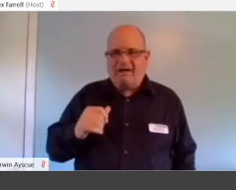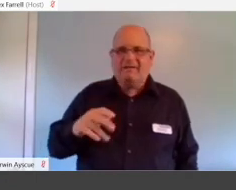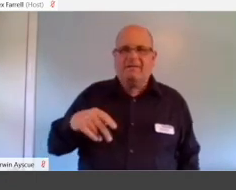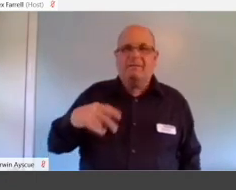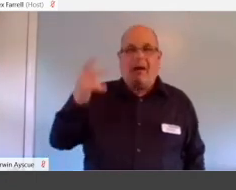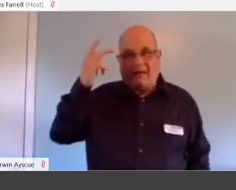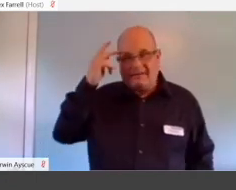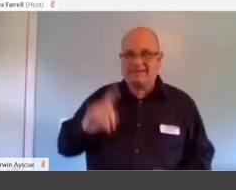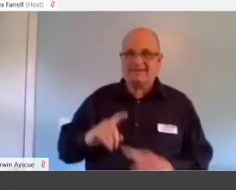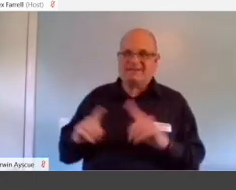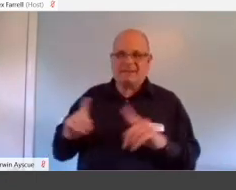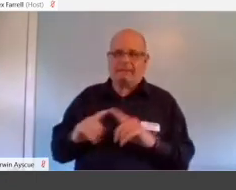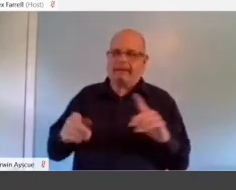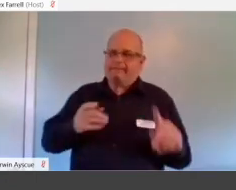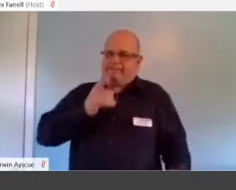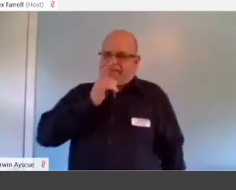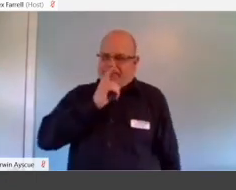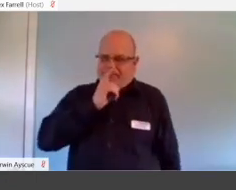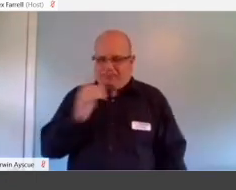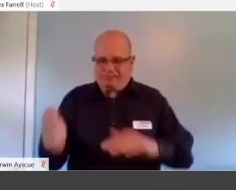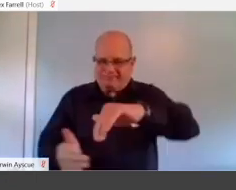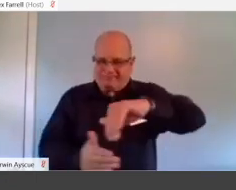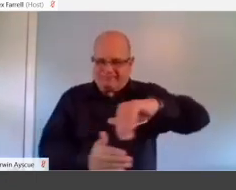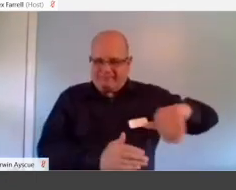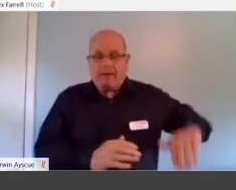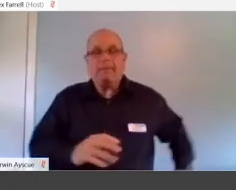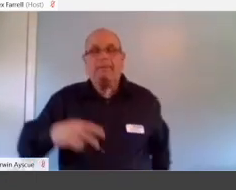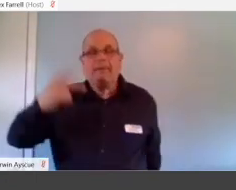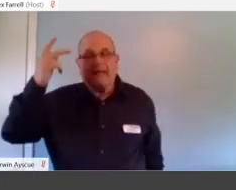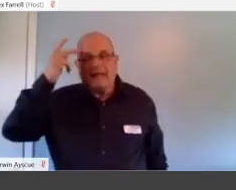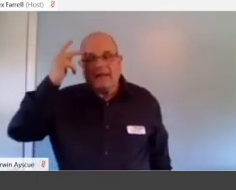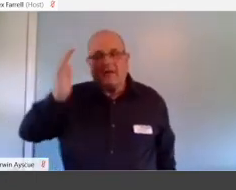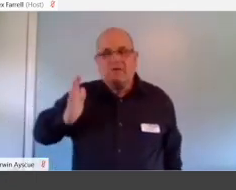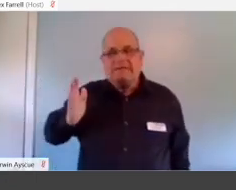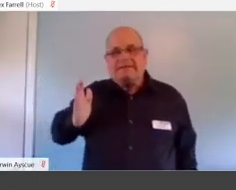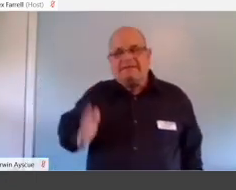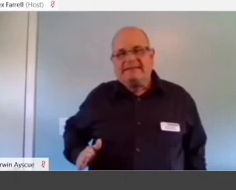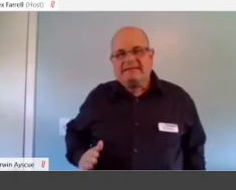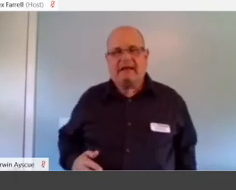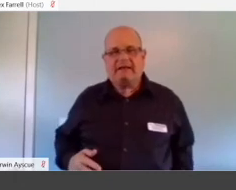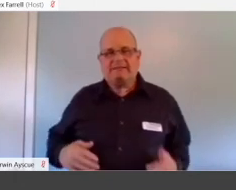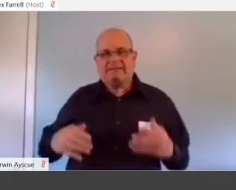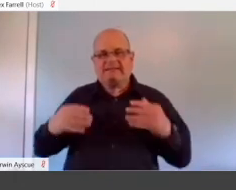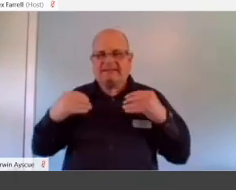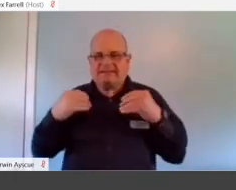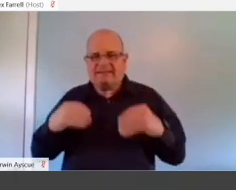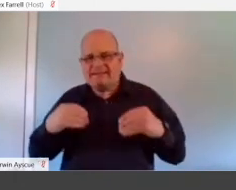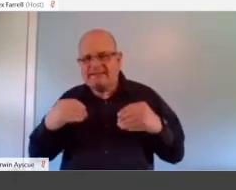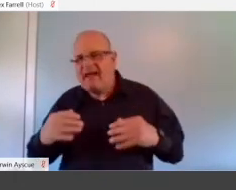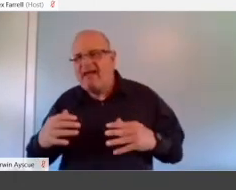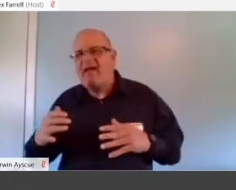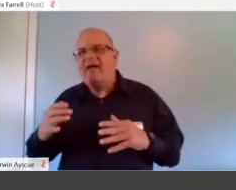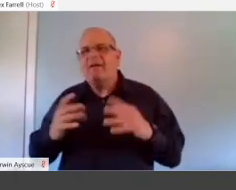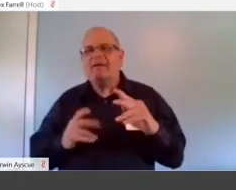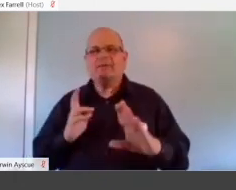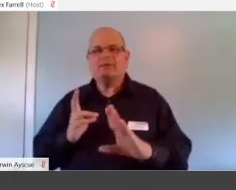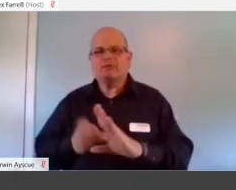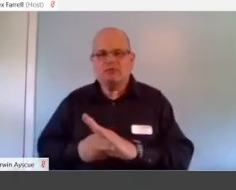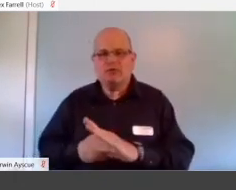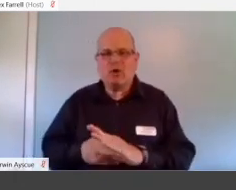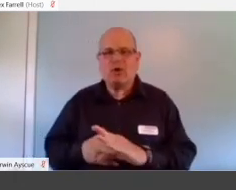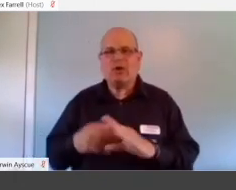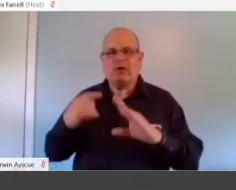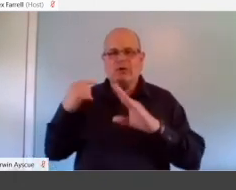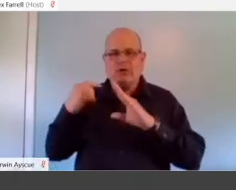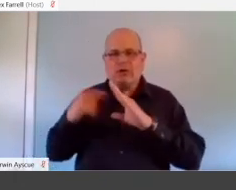thing. But on the political side, right, like it's sales, it's marketing. You're trying to get people to join your email list, to donate money, to